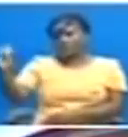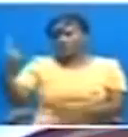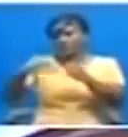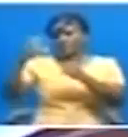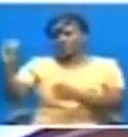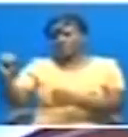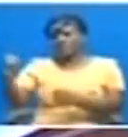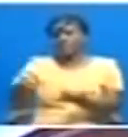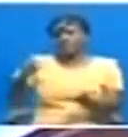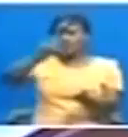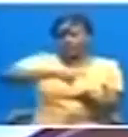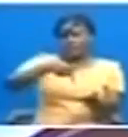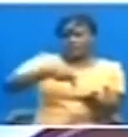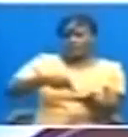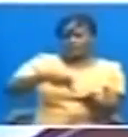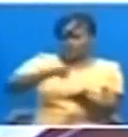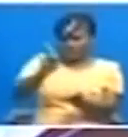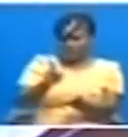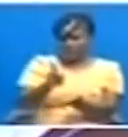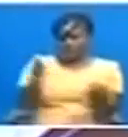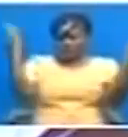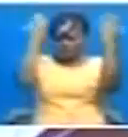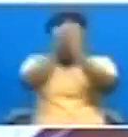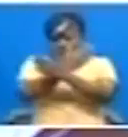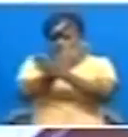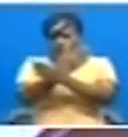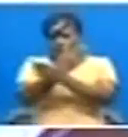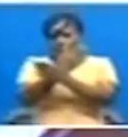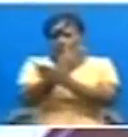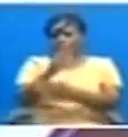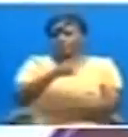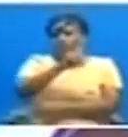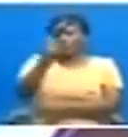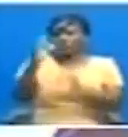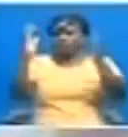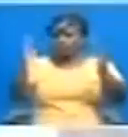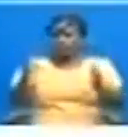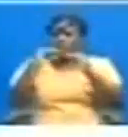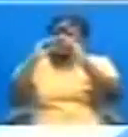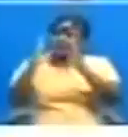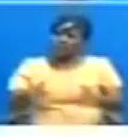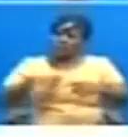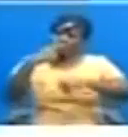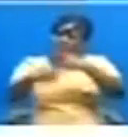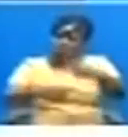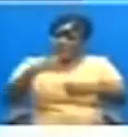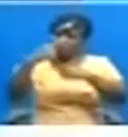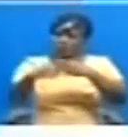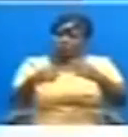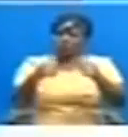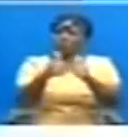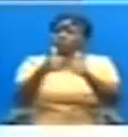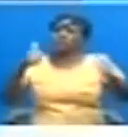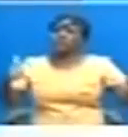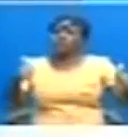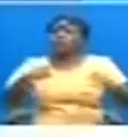that was awarded to them by the courts as well. Tonight on KTN Prime, we're asking you, should the teachers continue to defy the order by the